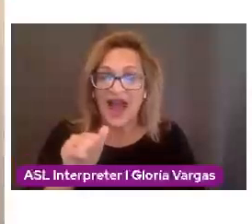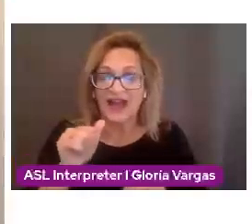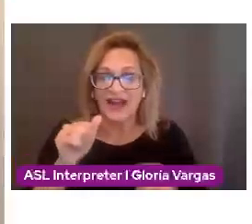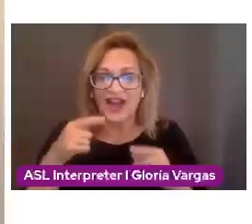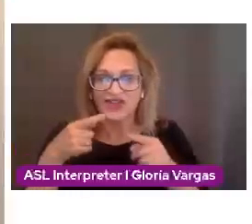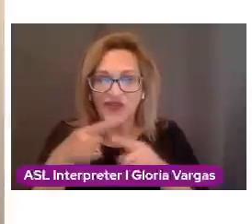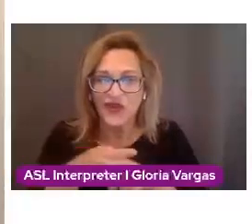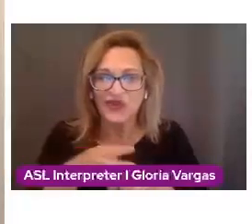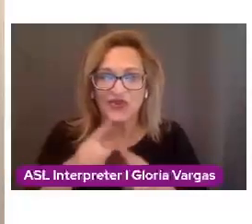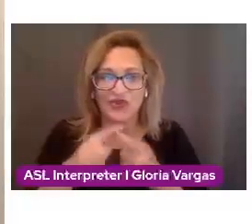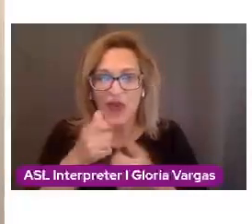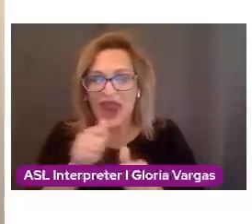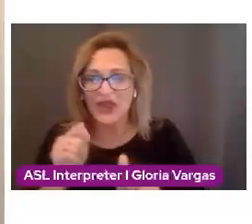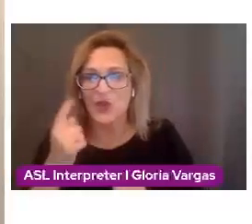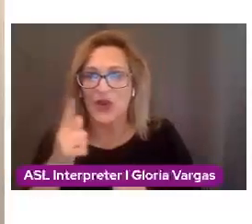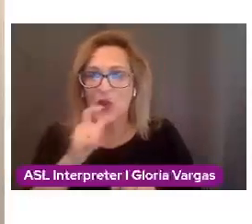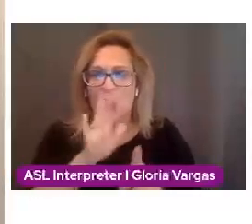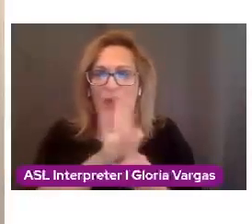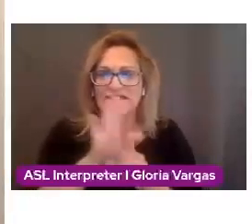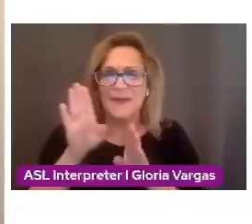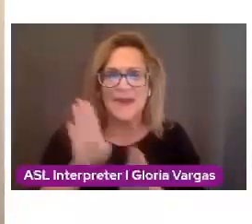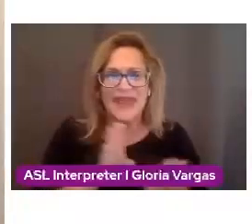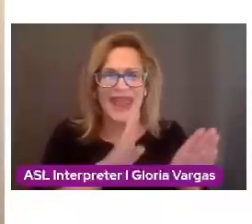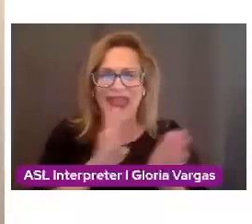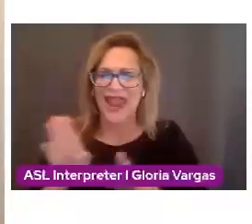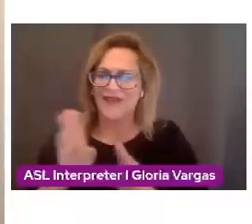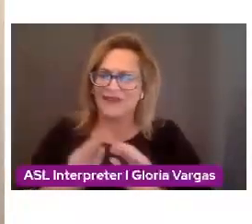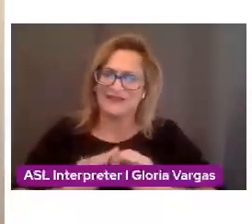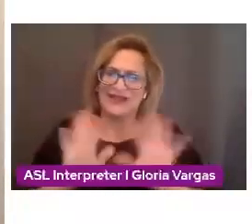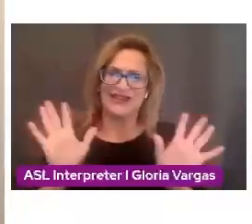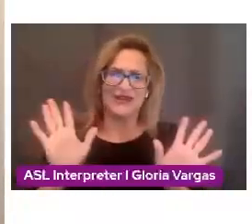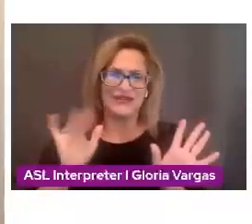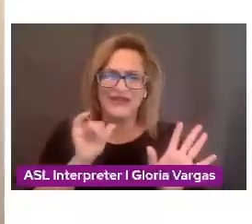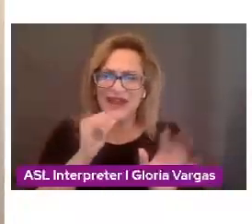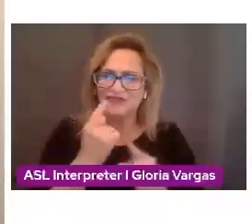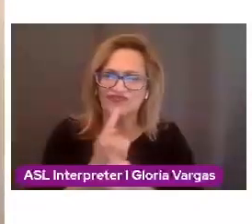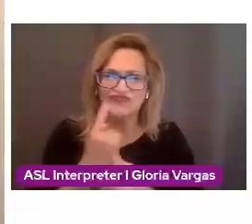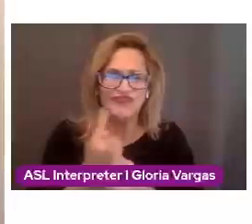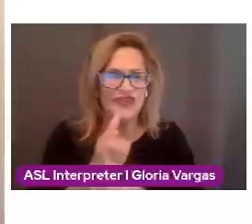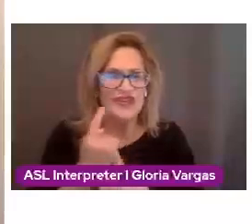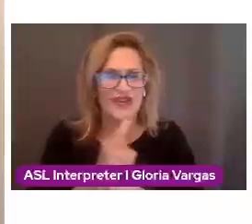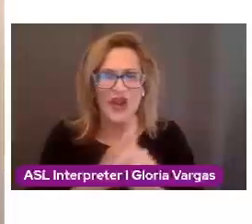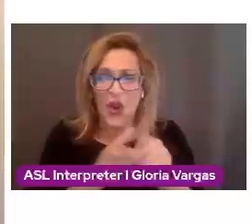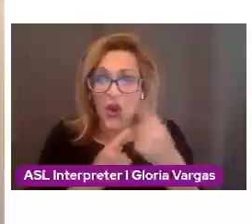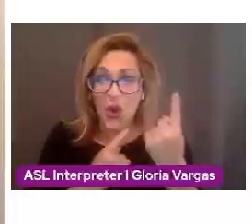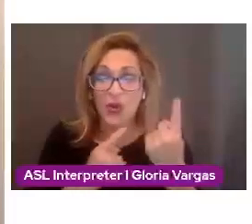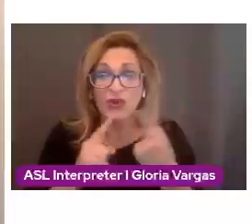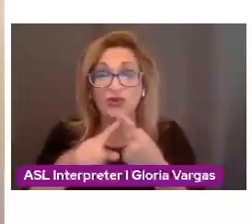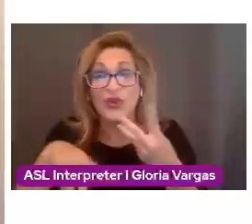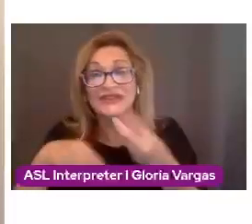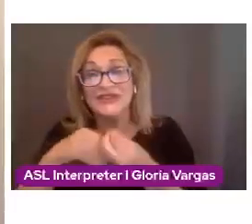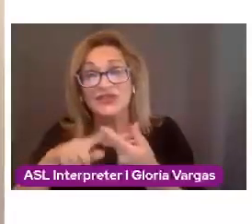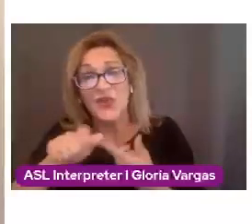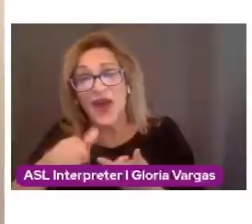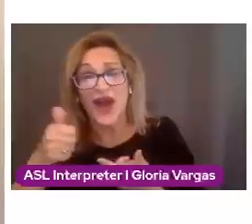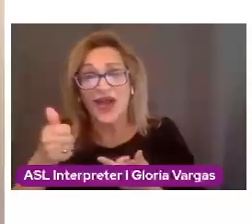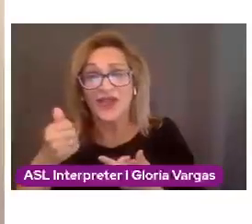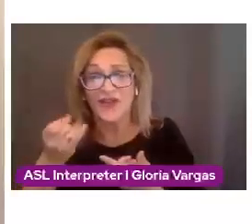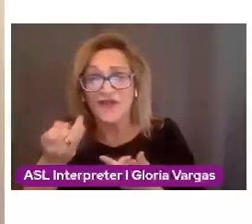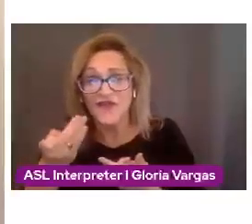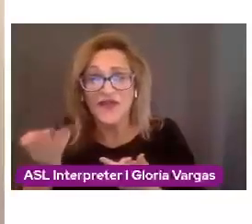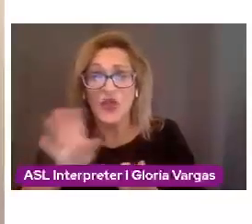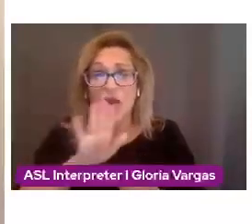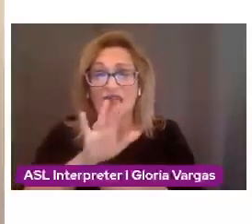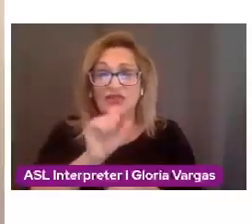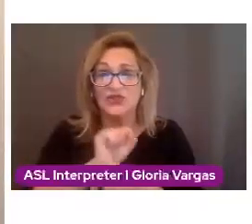and extent of misconduct that Clarence Thomas alone, in addition to several of his colleagues,